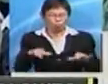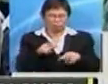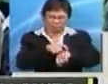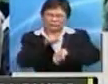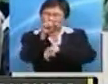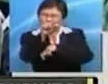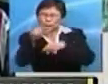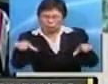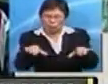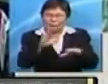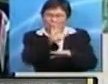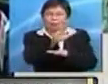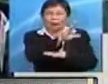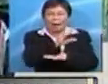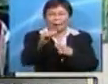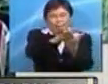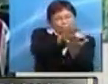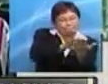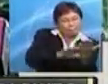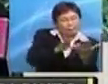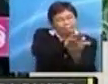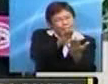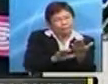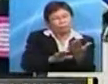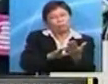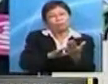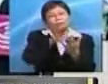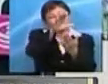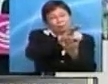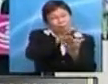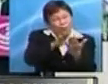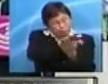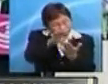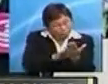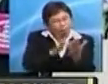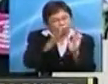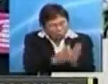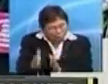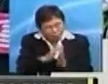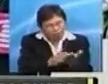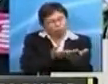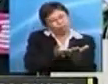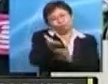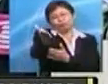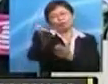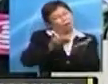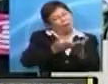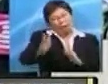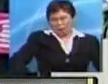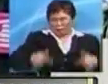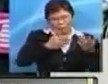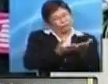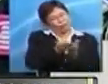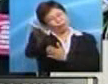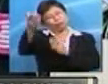soon. And I think the plan is also to telecast this briefing live to the